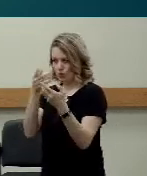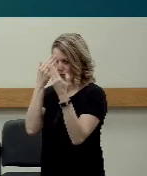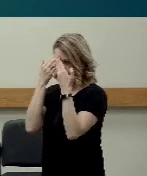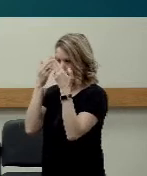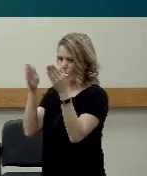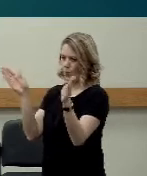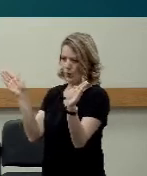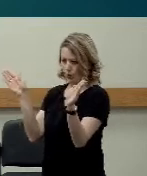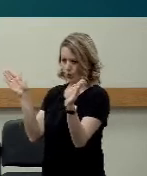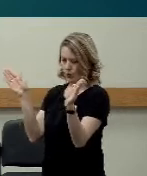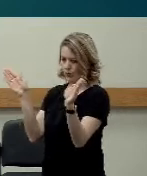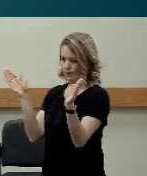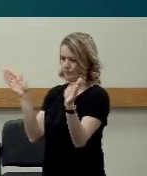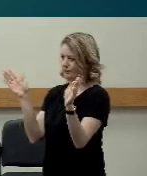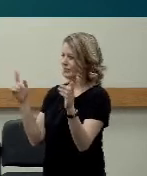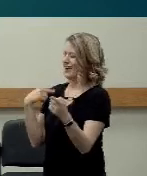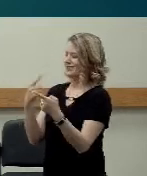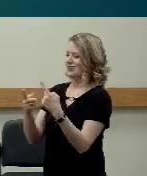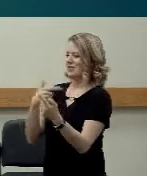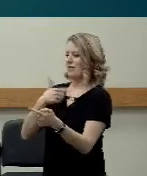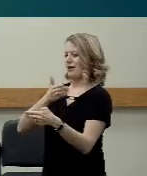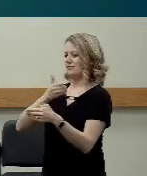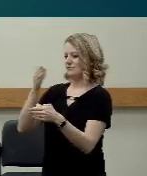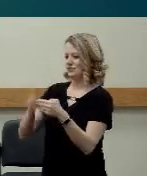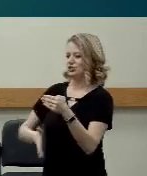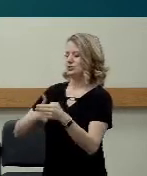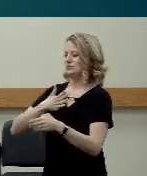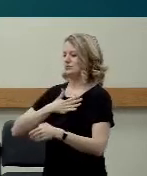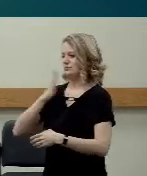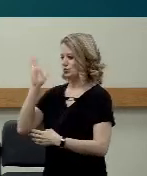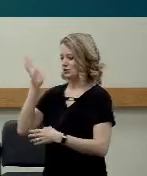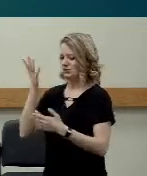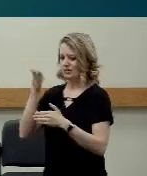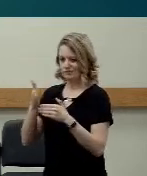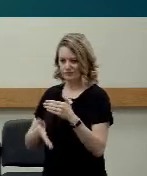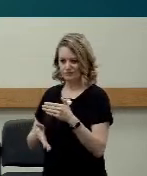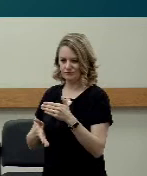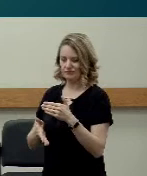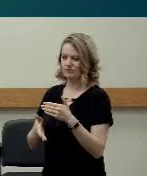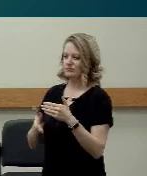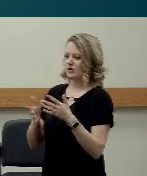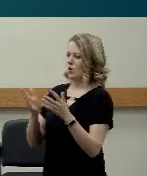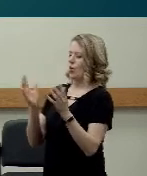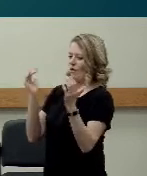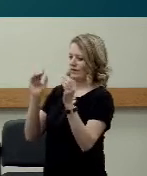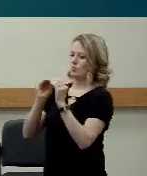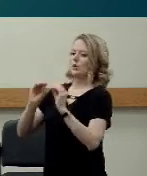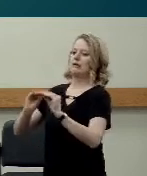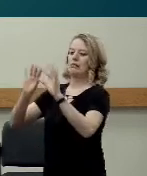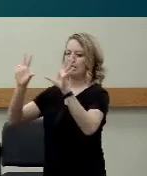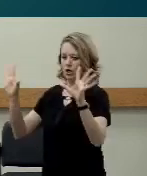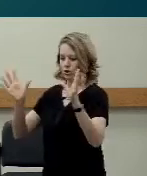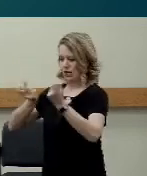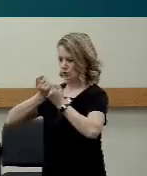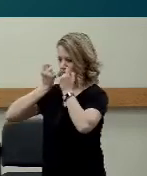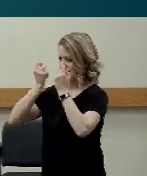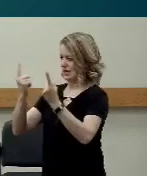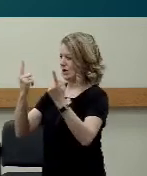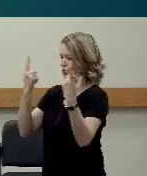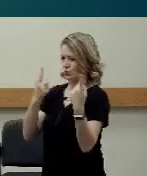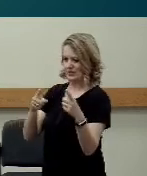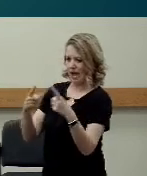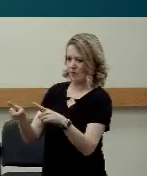here until the end of the presentation, when you can then understand exactly what's gone